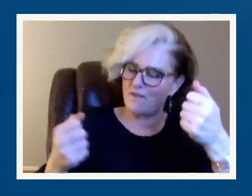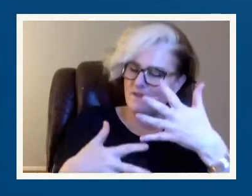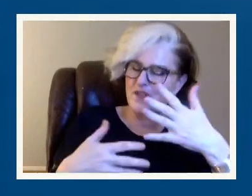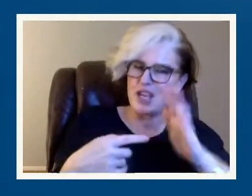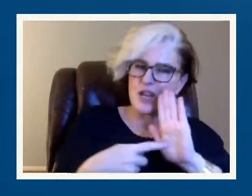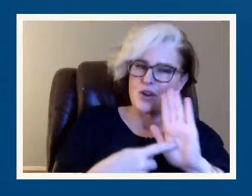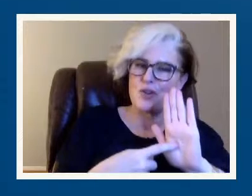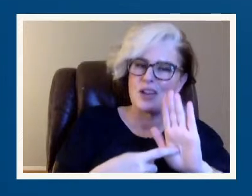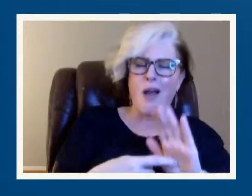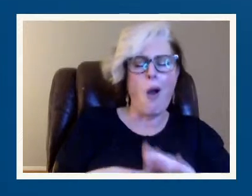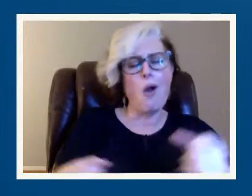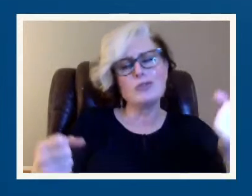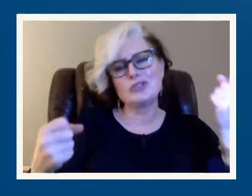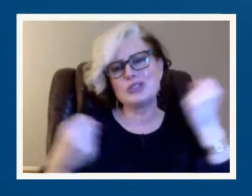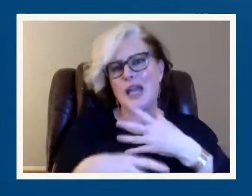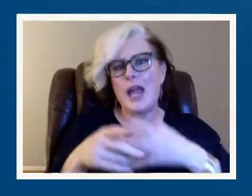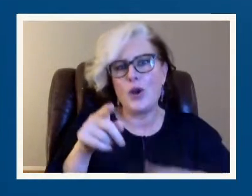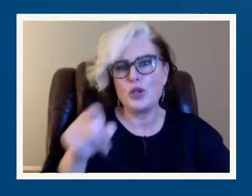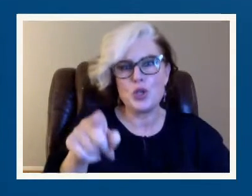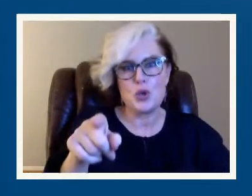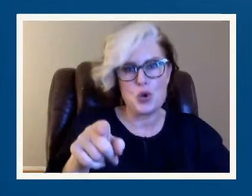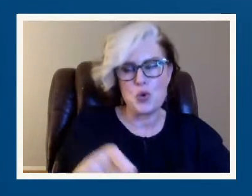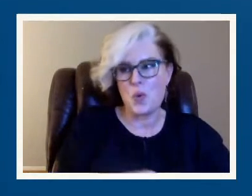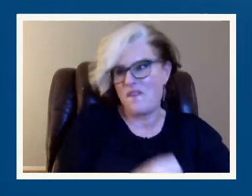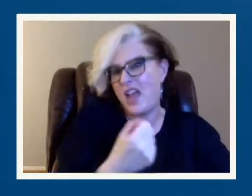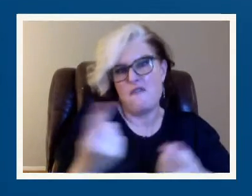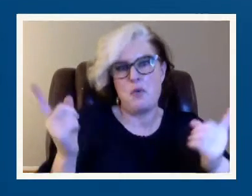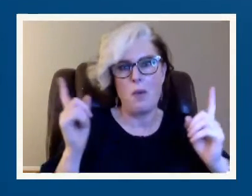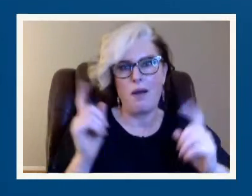to scare the living daylights out of everybody.